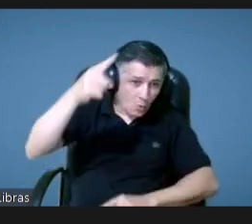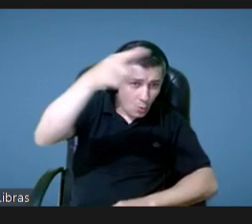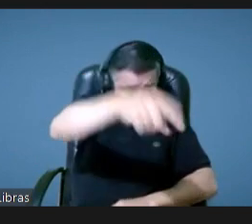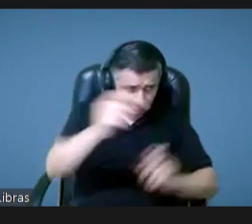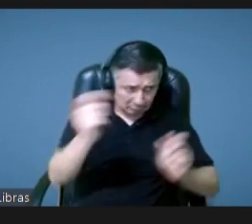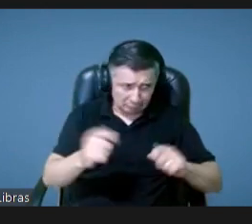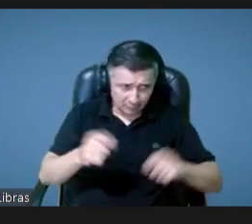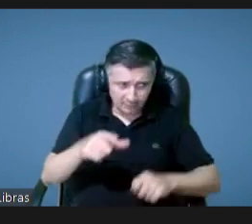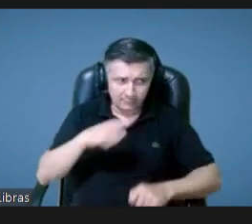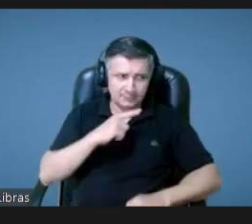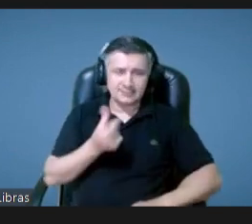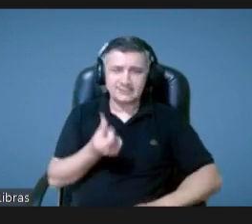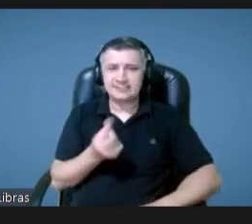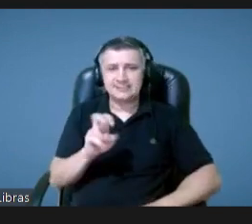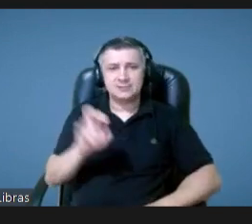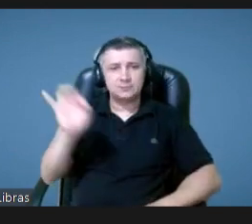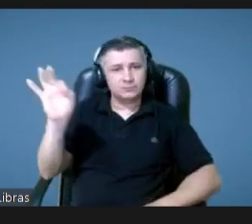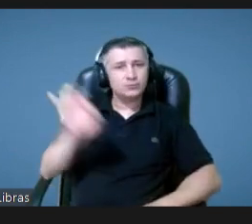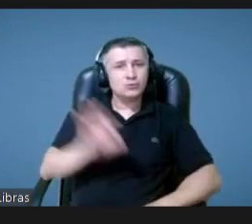65% of long-haul